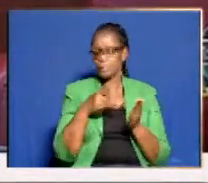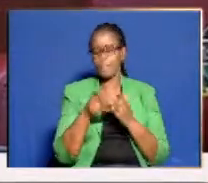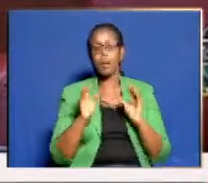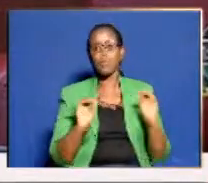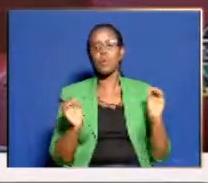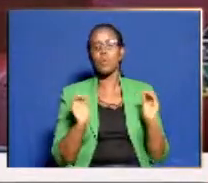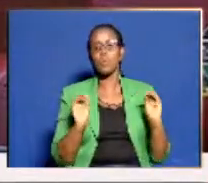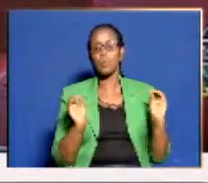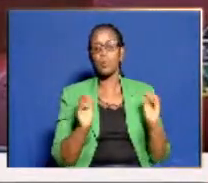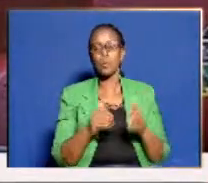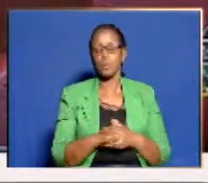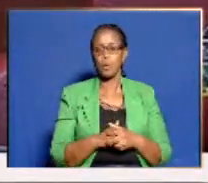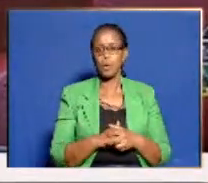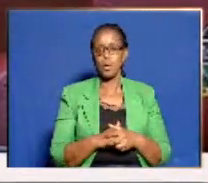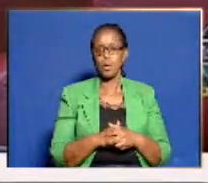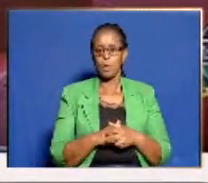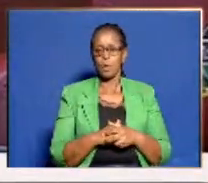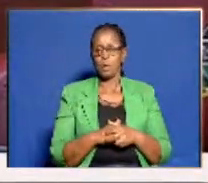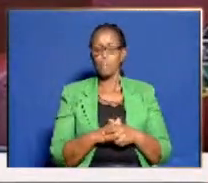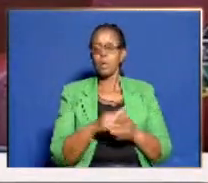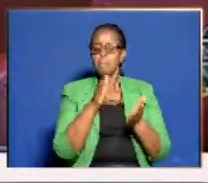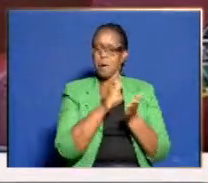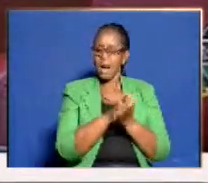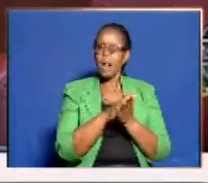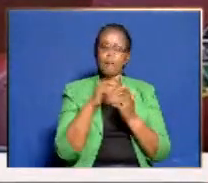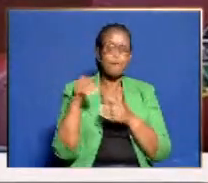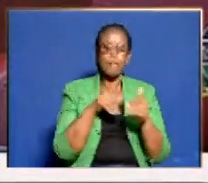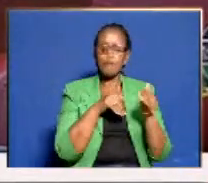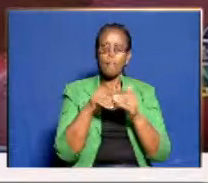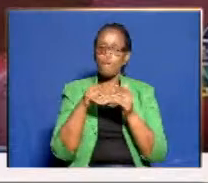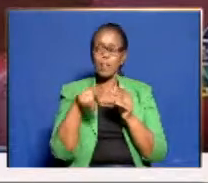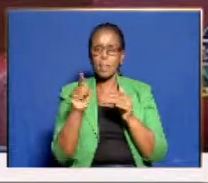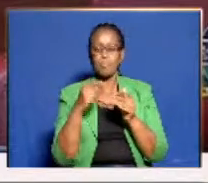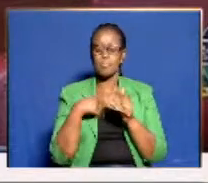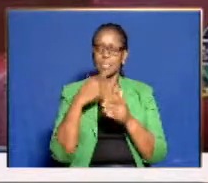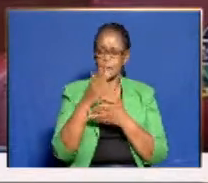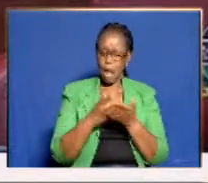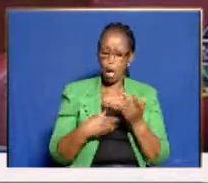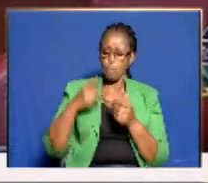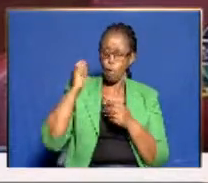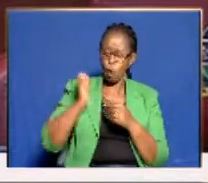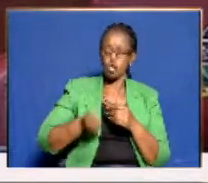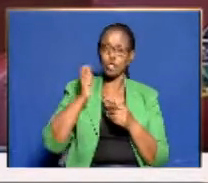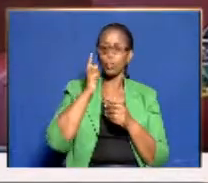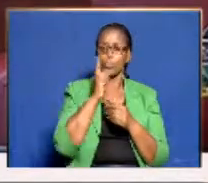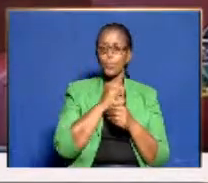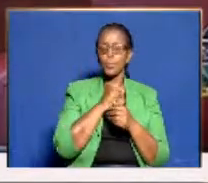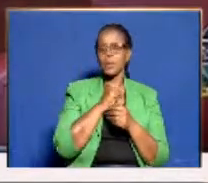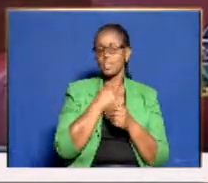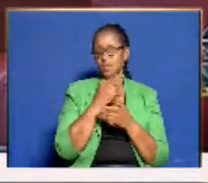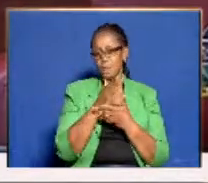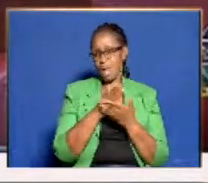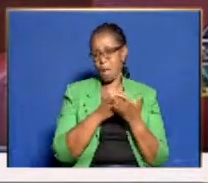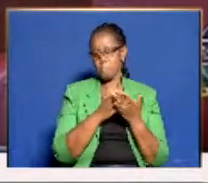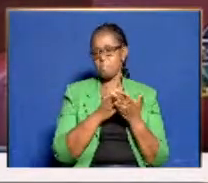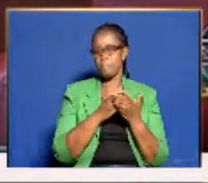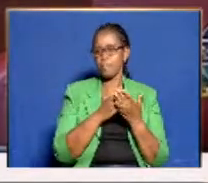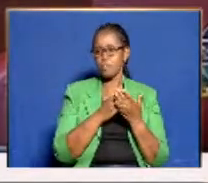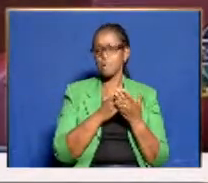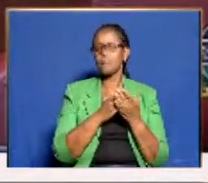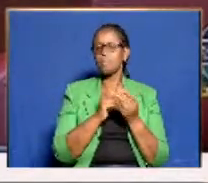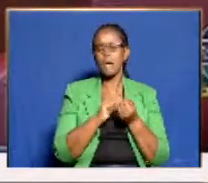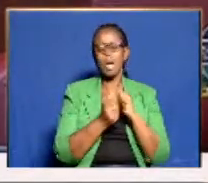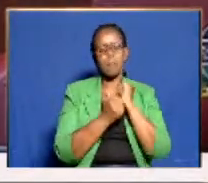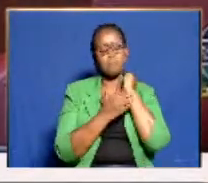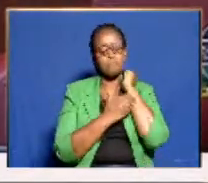the banks are after them. They are being auctioned, and some of them have gone into even more poverty